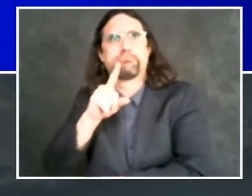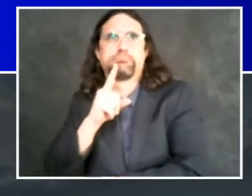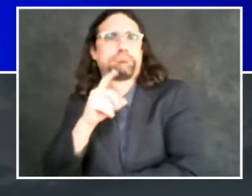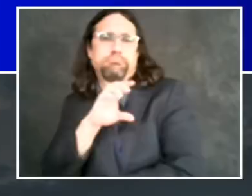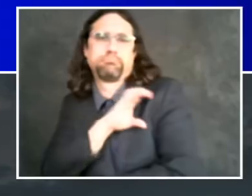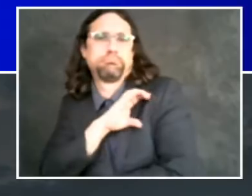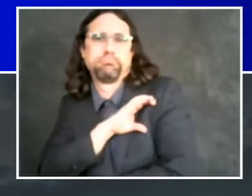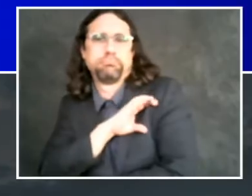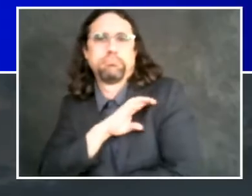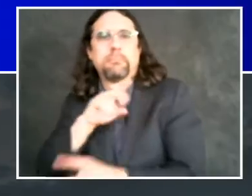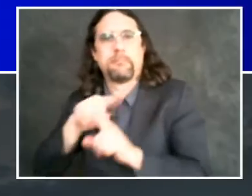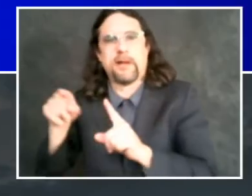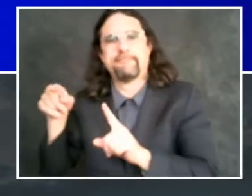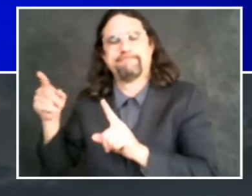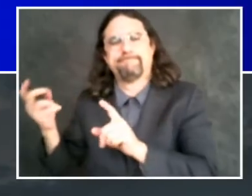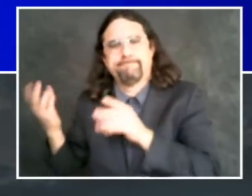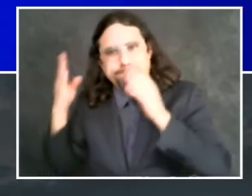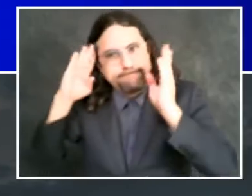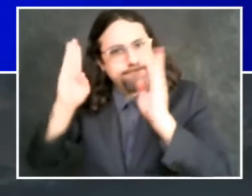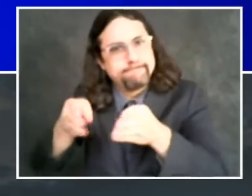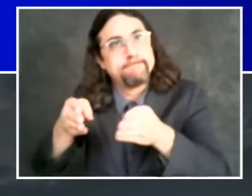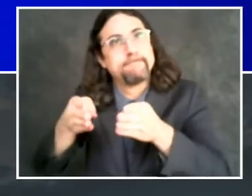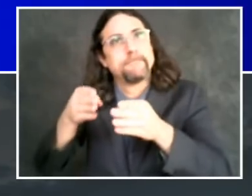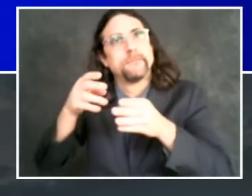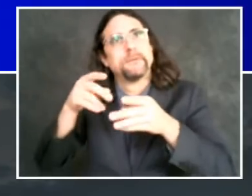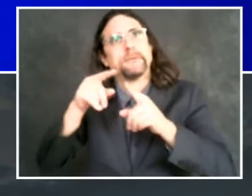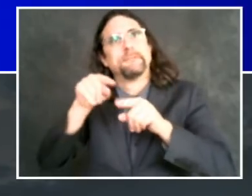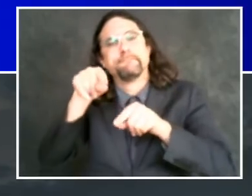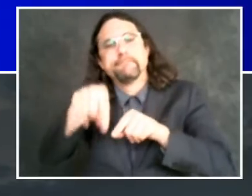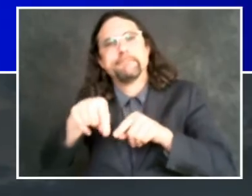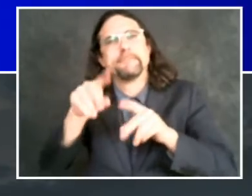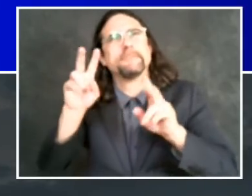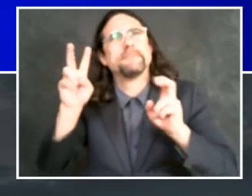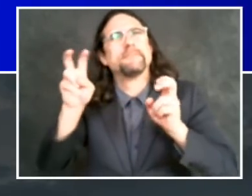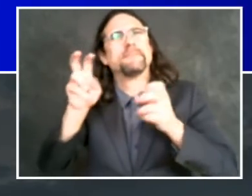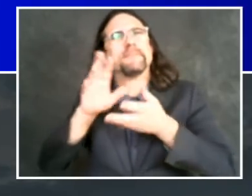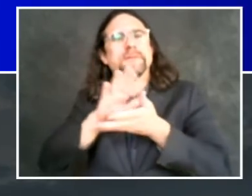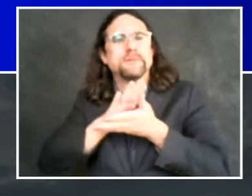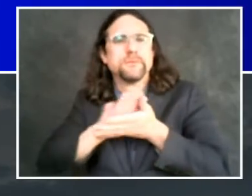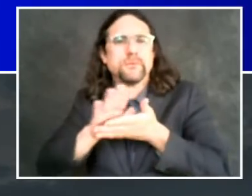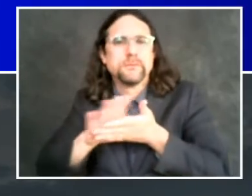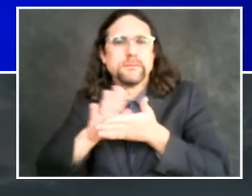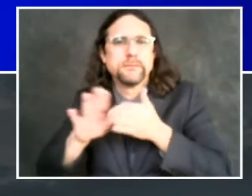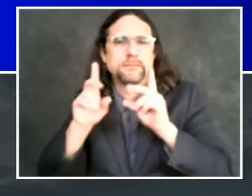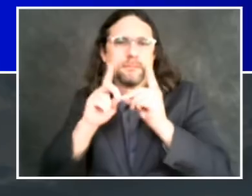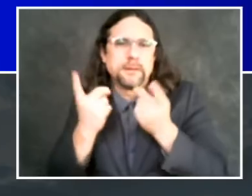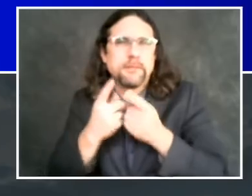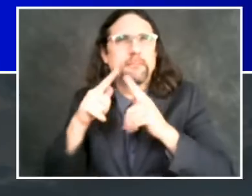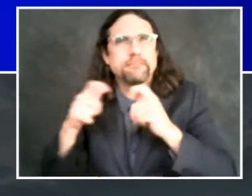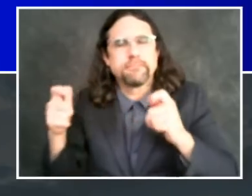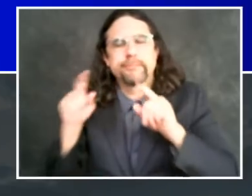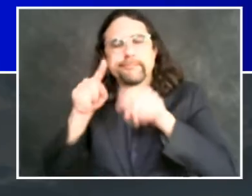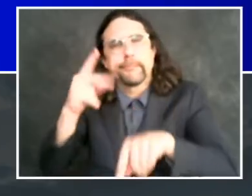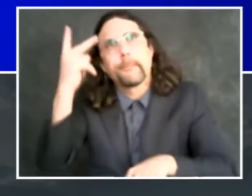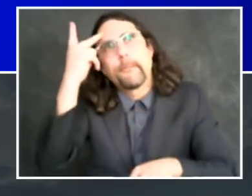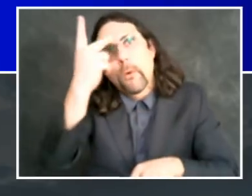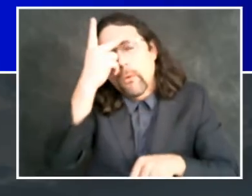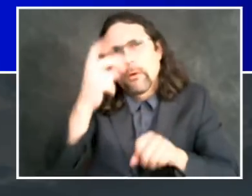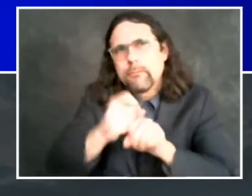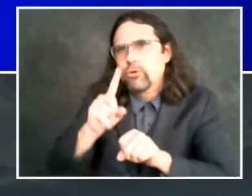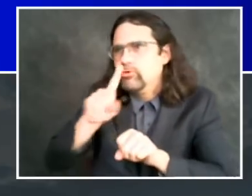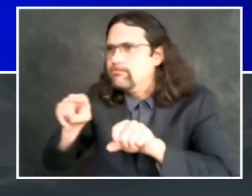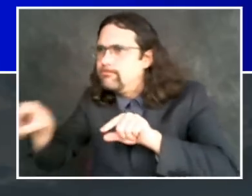Fire Department, Environmental Protection, and the Sheriff's Office. So this is a big group. A lot of them